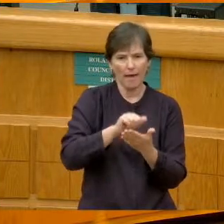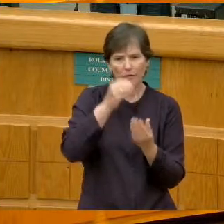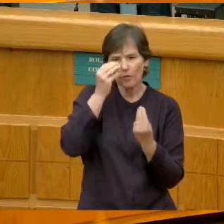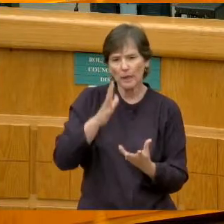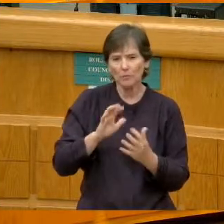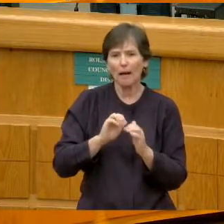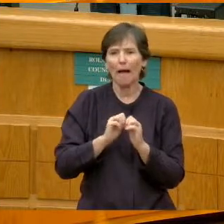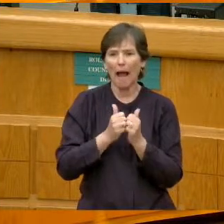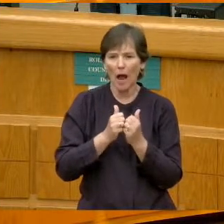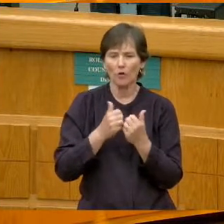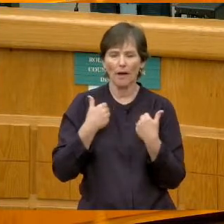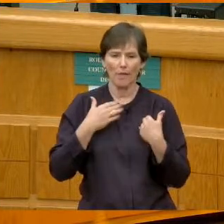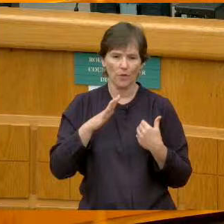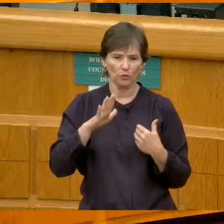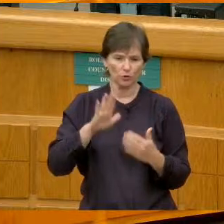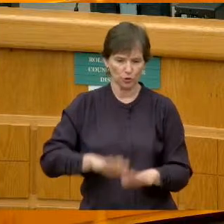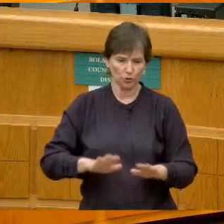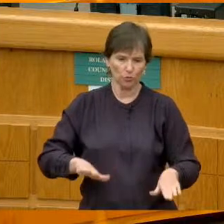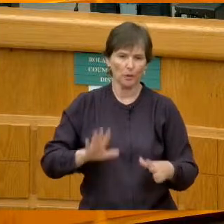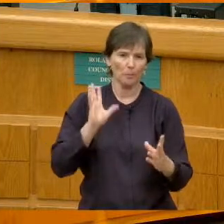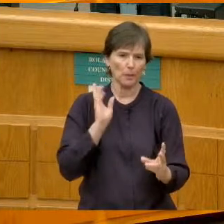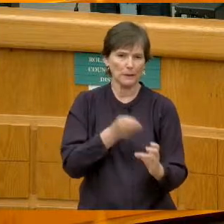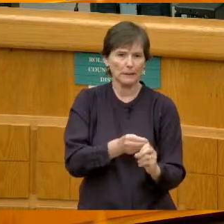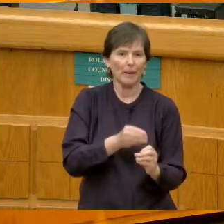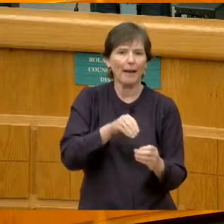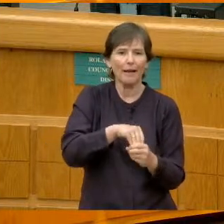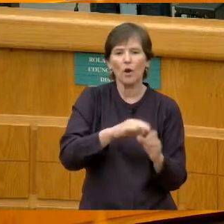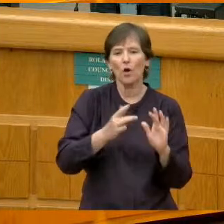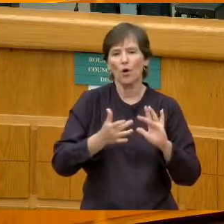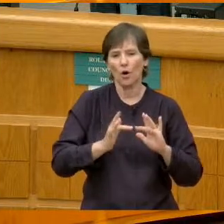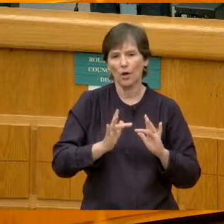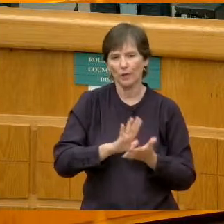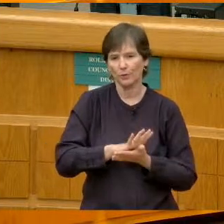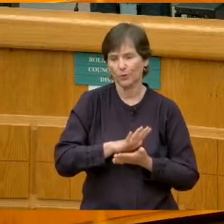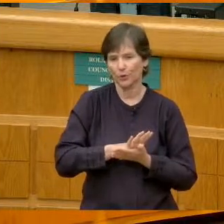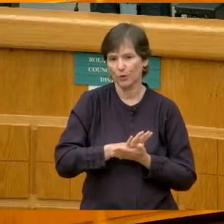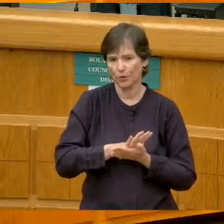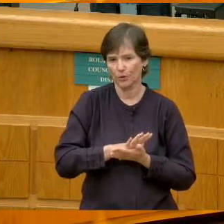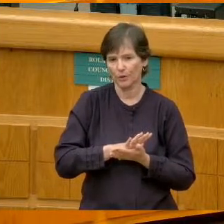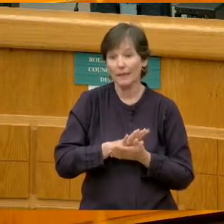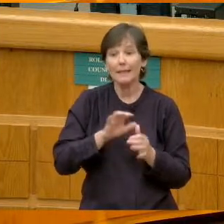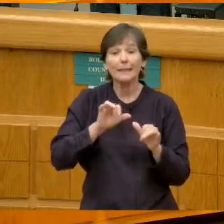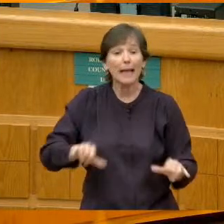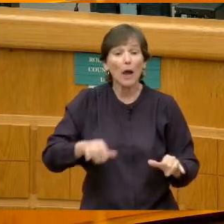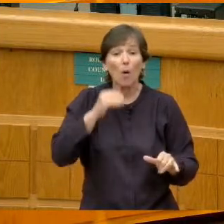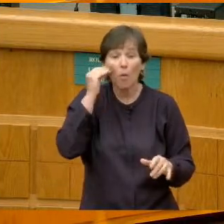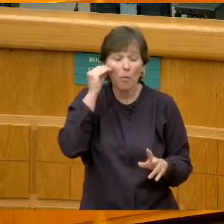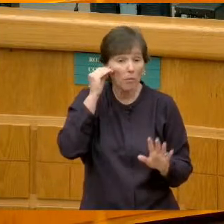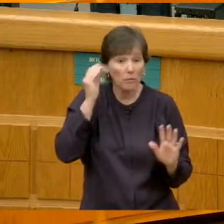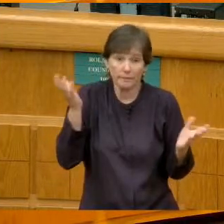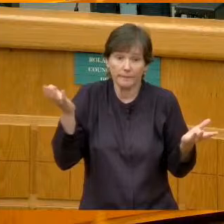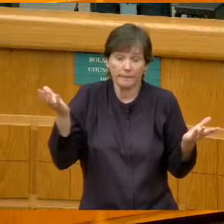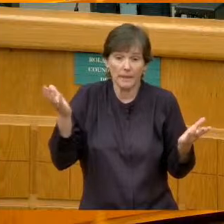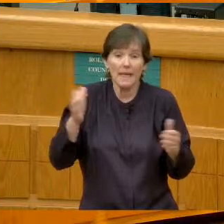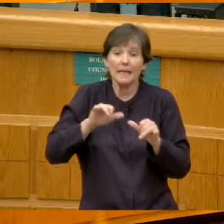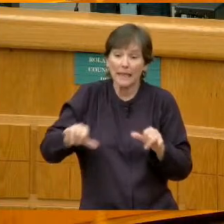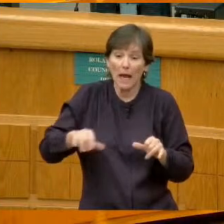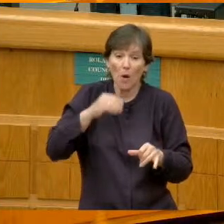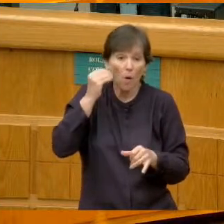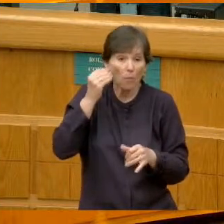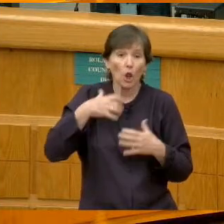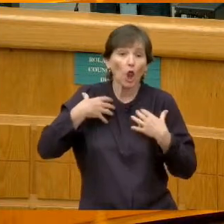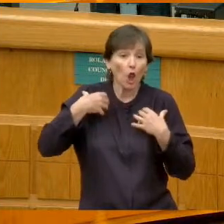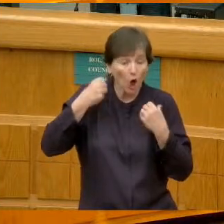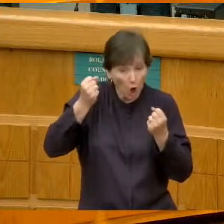along, which is the best thing to do at this point is to stay home, and that means stay home to learn, stay home to